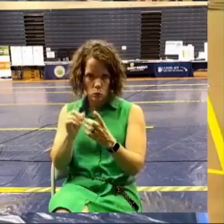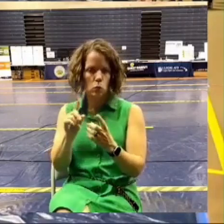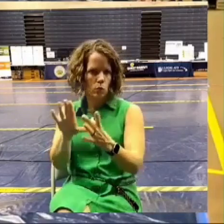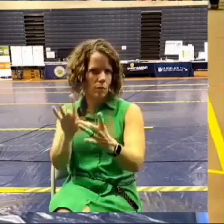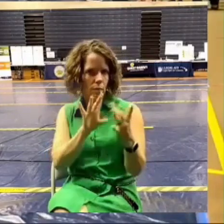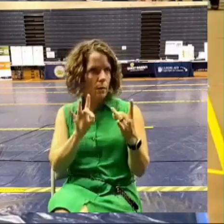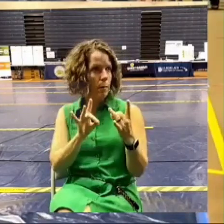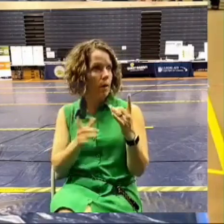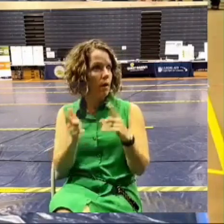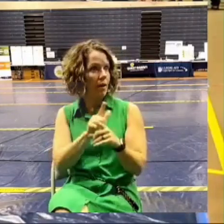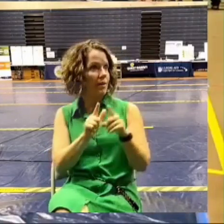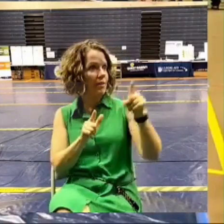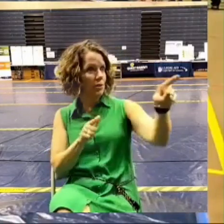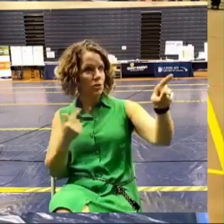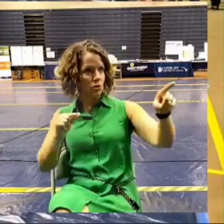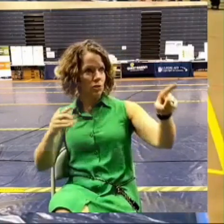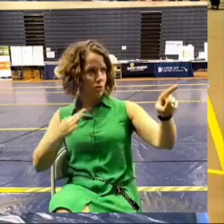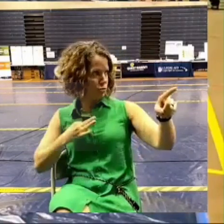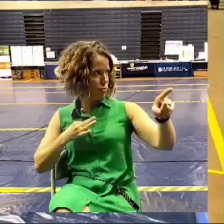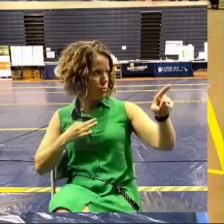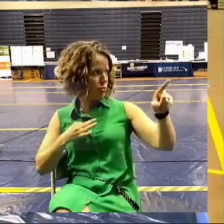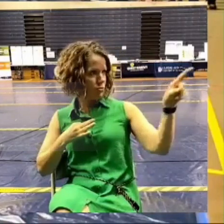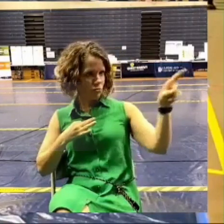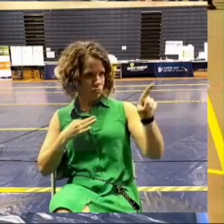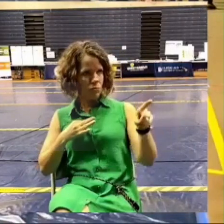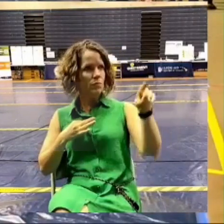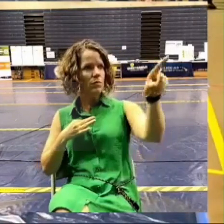followed by the back here.